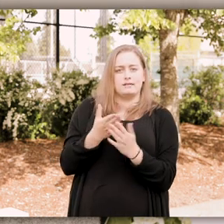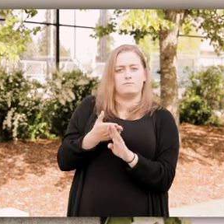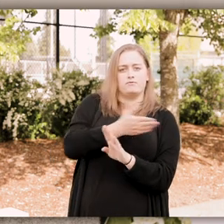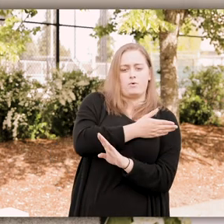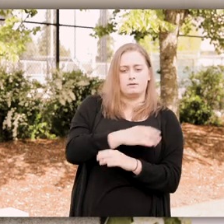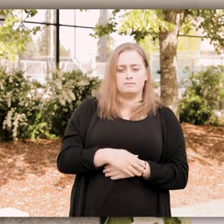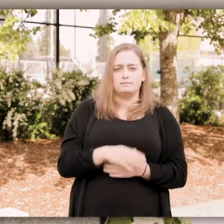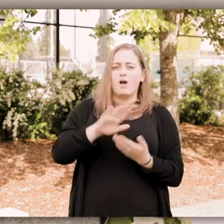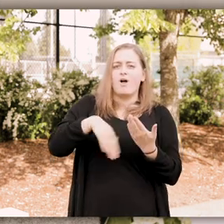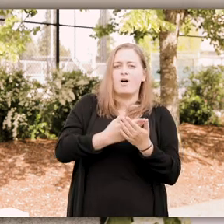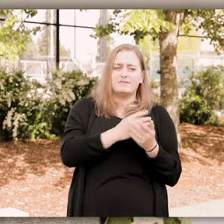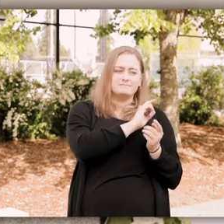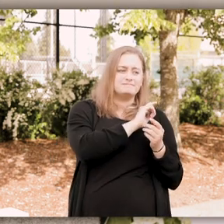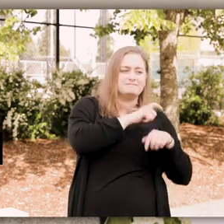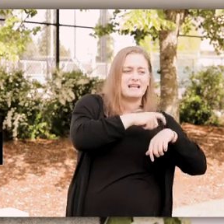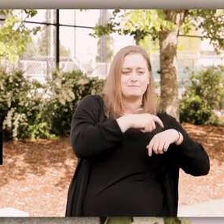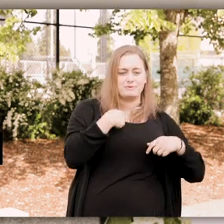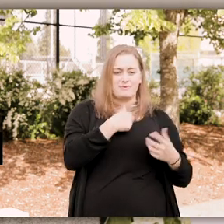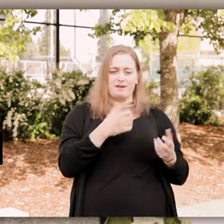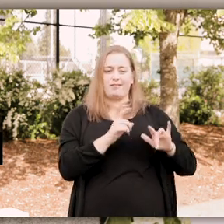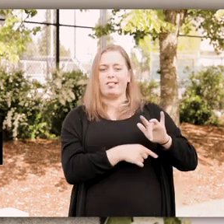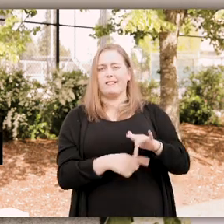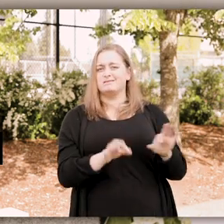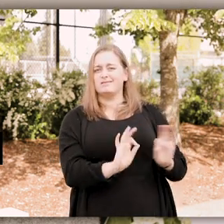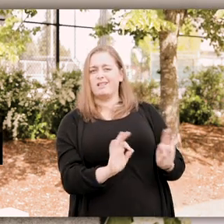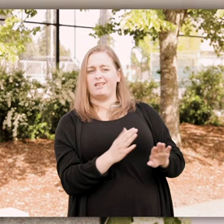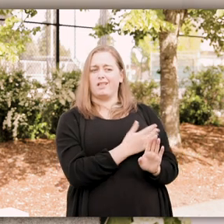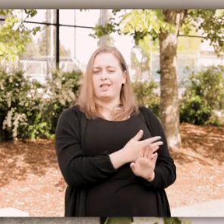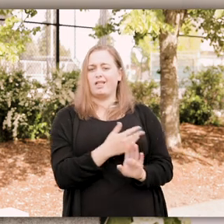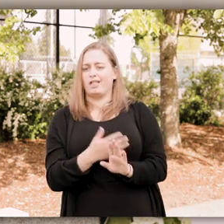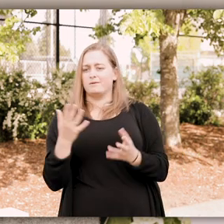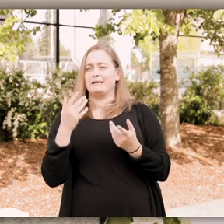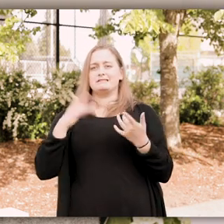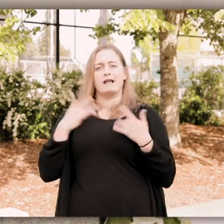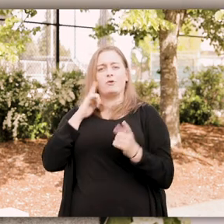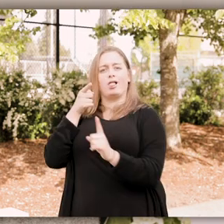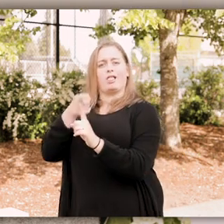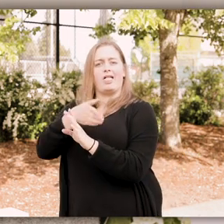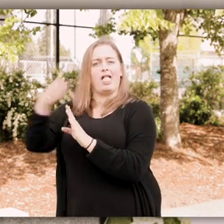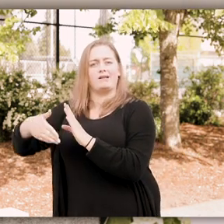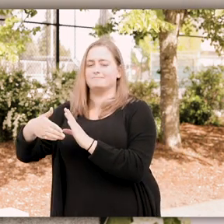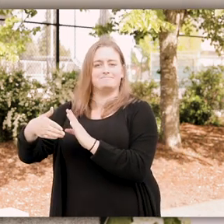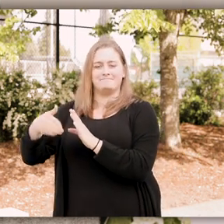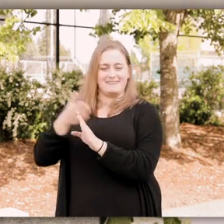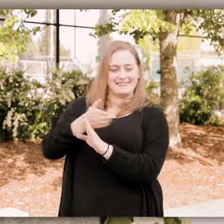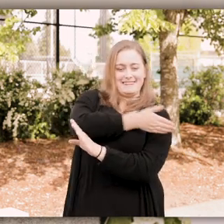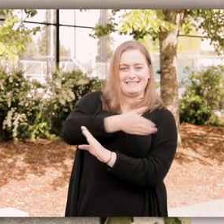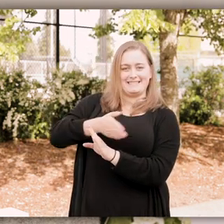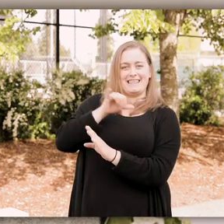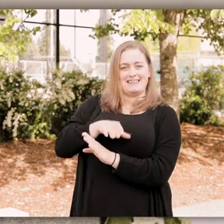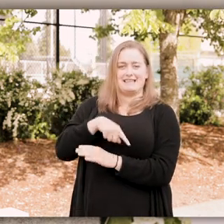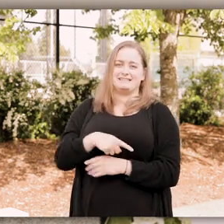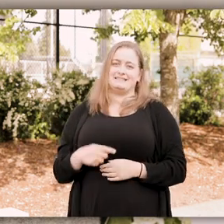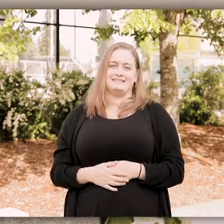wanted to skip through, that's high school. Freshman year me was right when she said she didn't know what was coming. Because we never